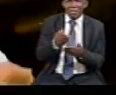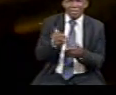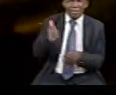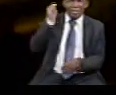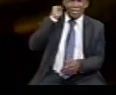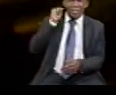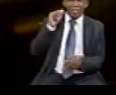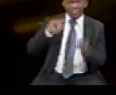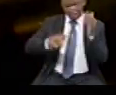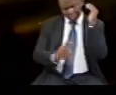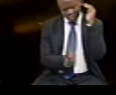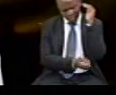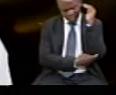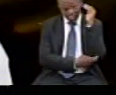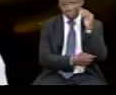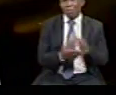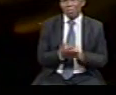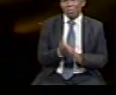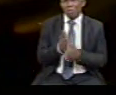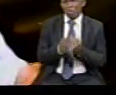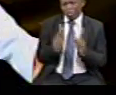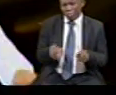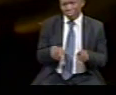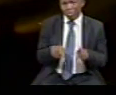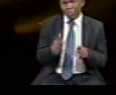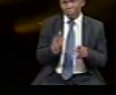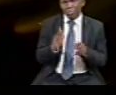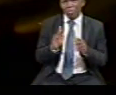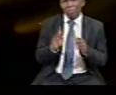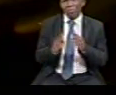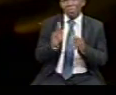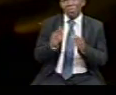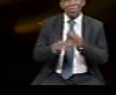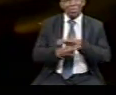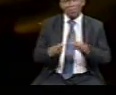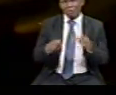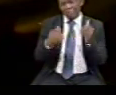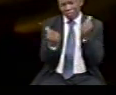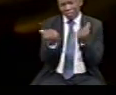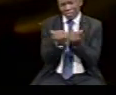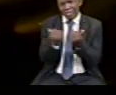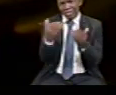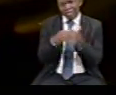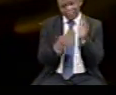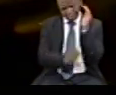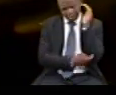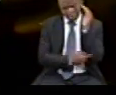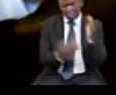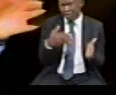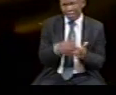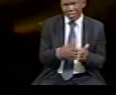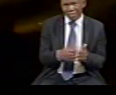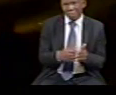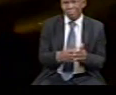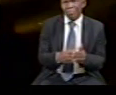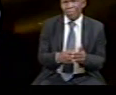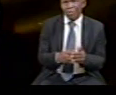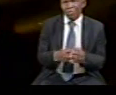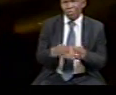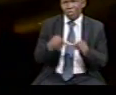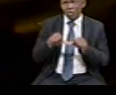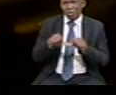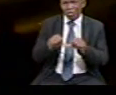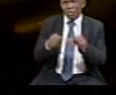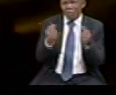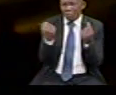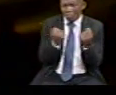can no longer resist temptation. They say the Lord understands. Well, the Lord understands the one that is a sinner and the one that is not a sinner. God